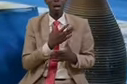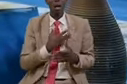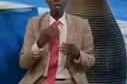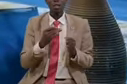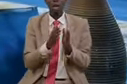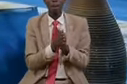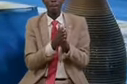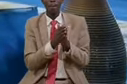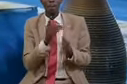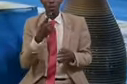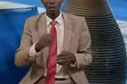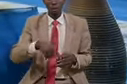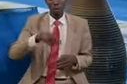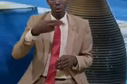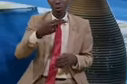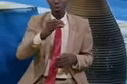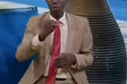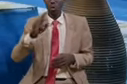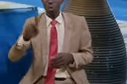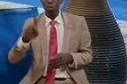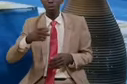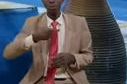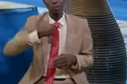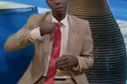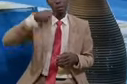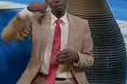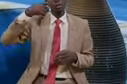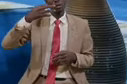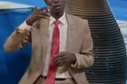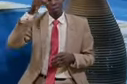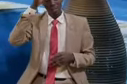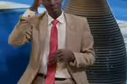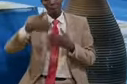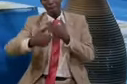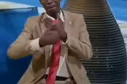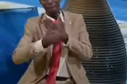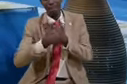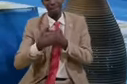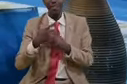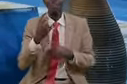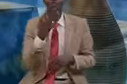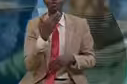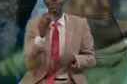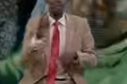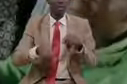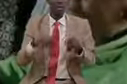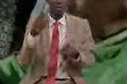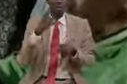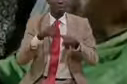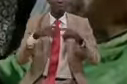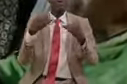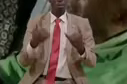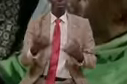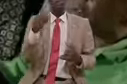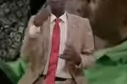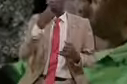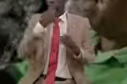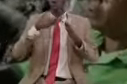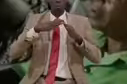devil behind the bait they cannot see. But now I can see.